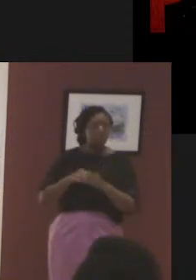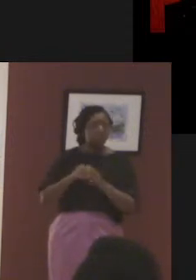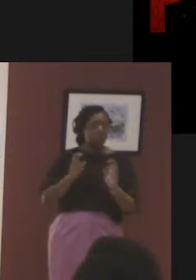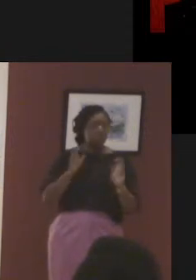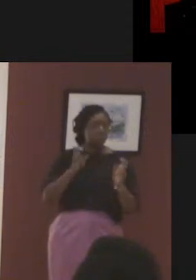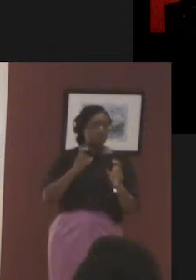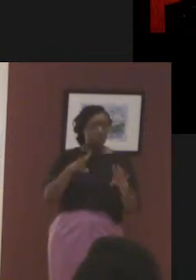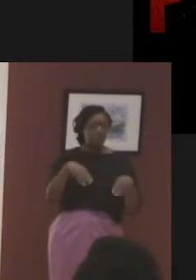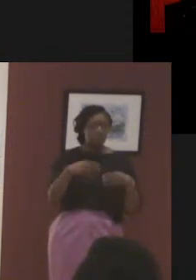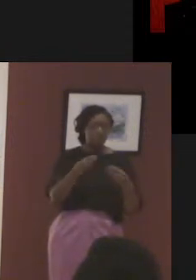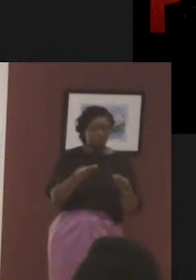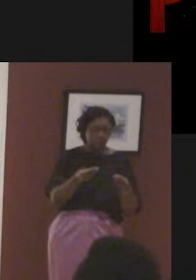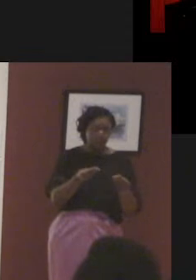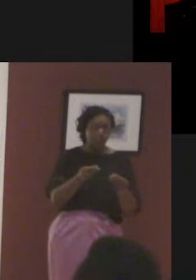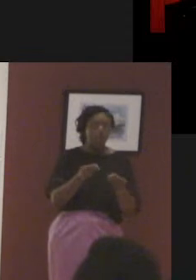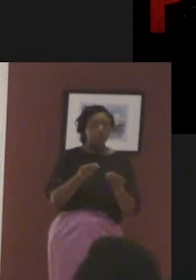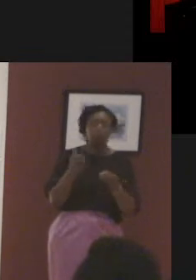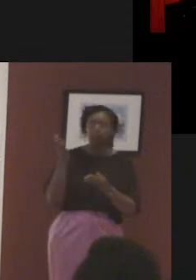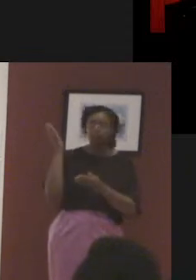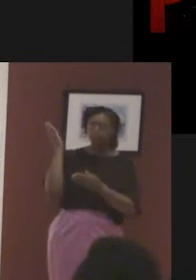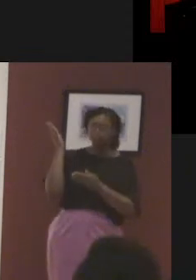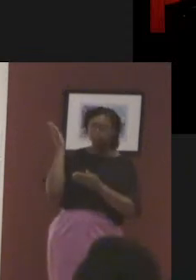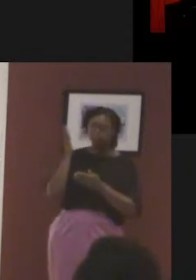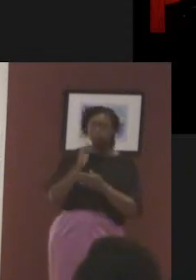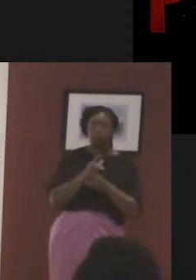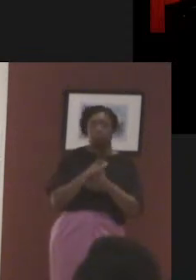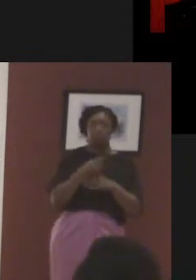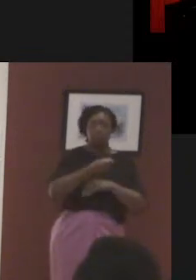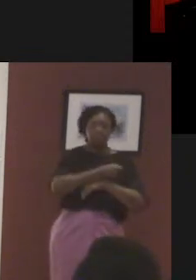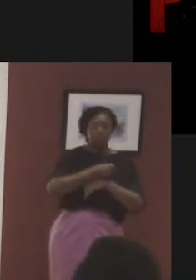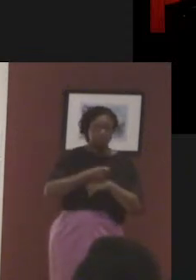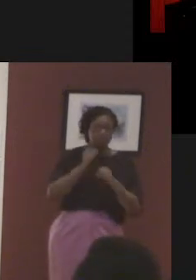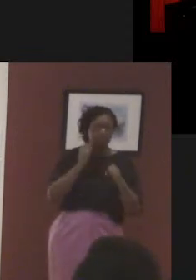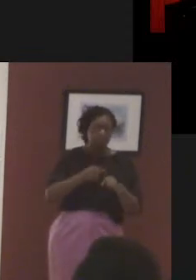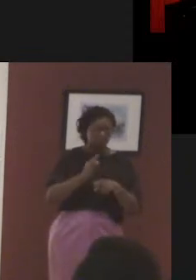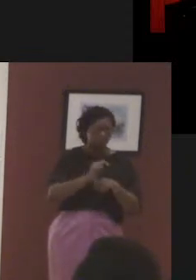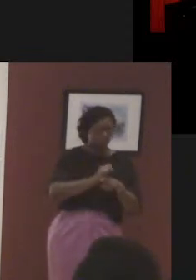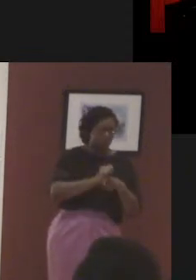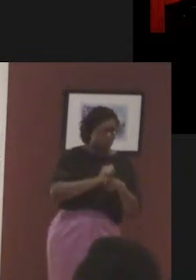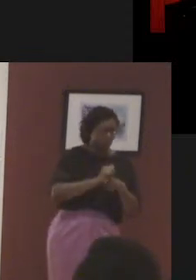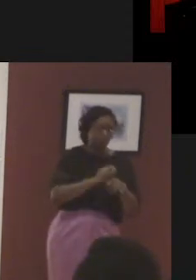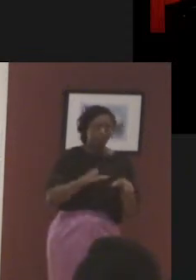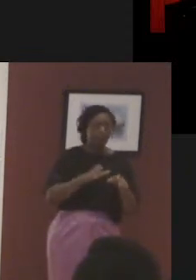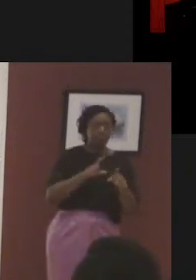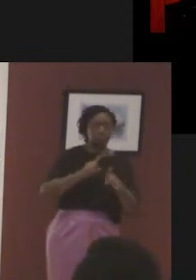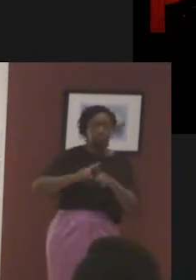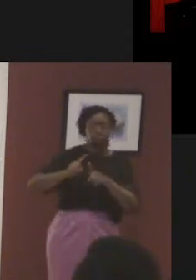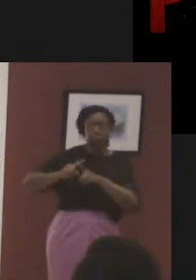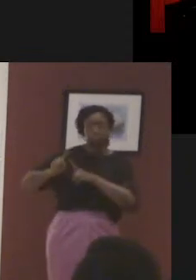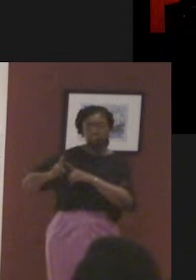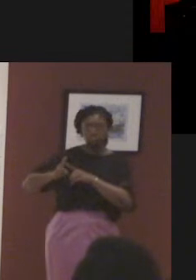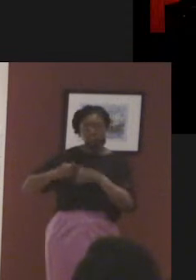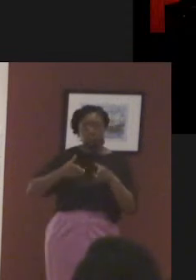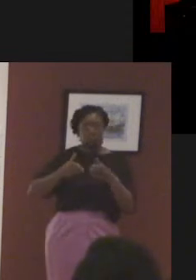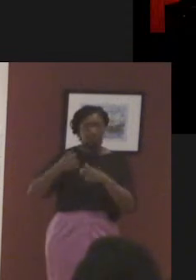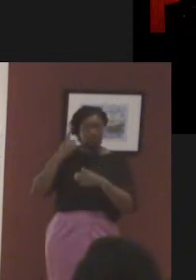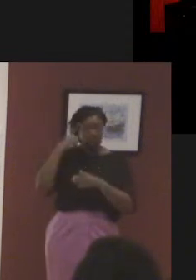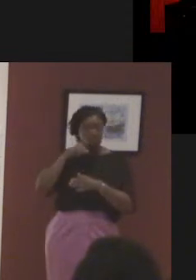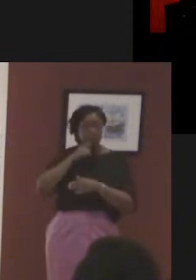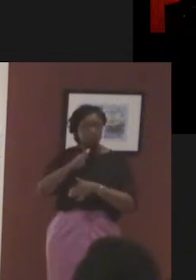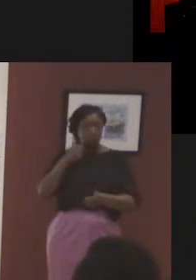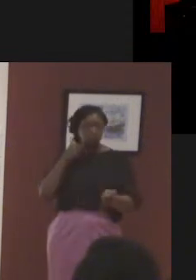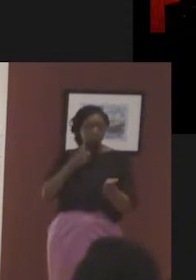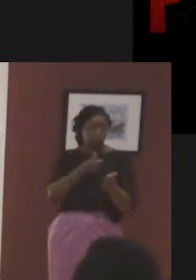quote, provides a literal platform to rehearse and enact various forms of